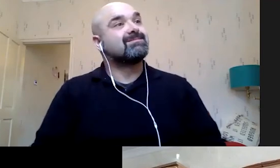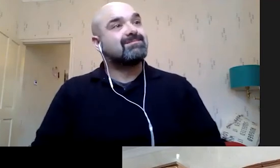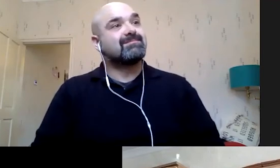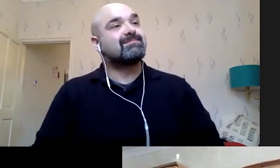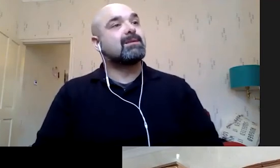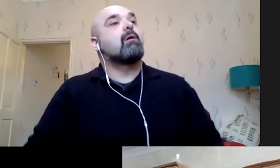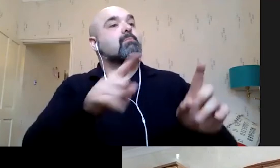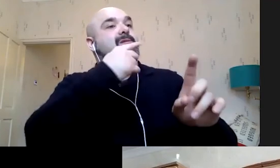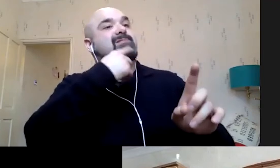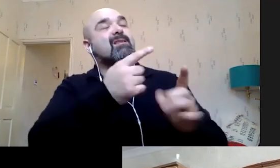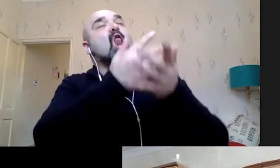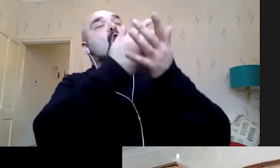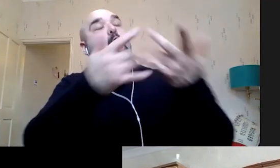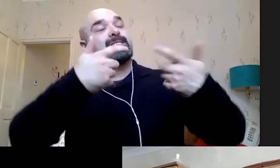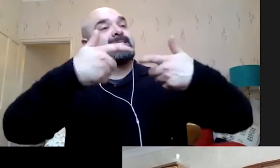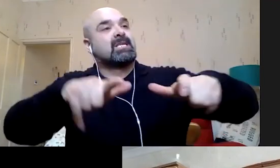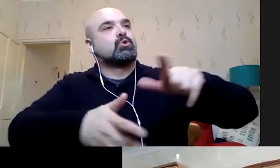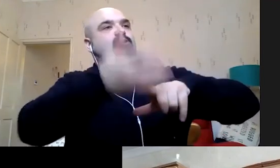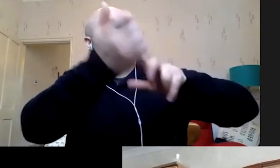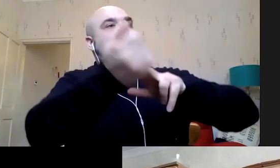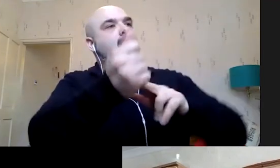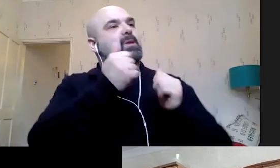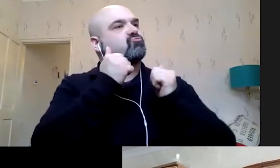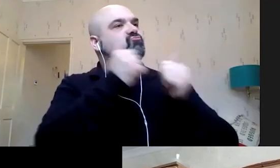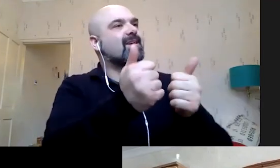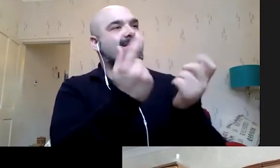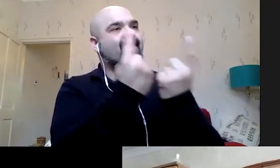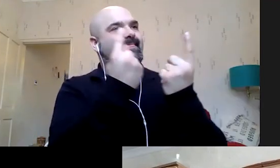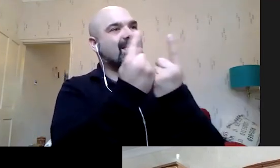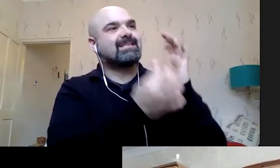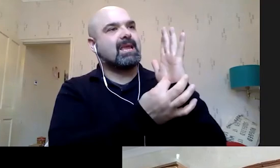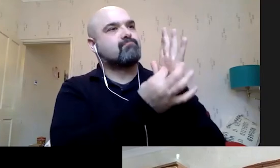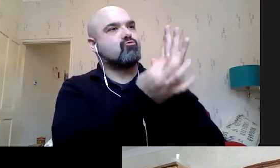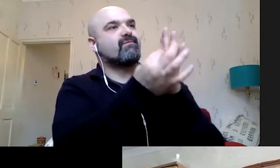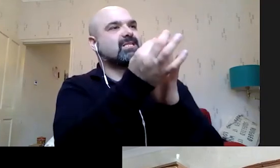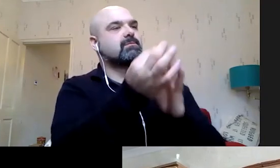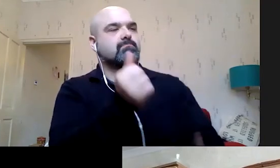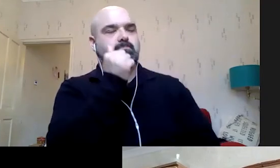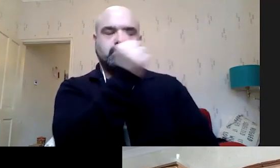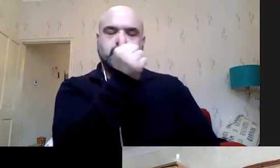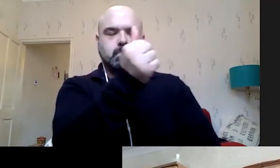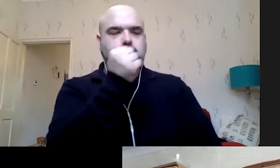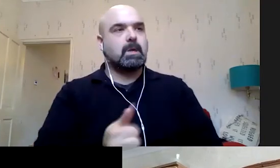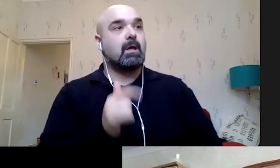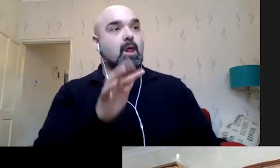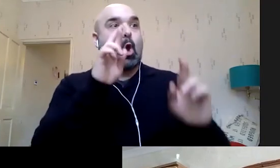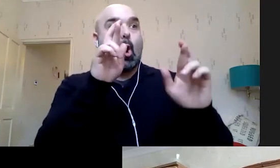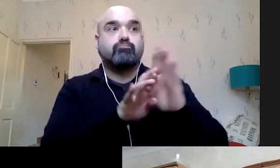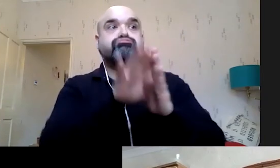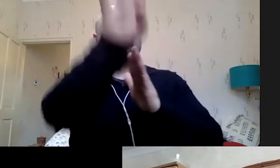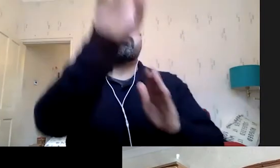said, obviously there's still lots to do, but it's great that things are, you know, things are improving. Let's keep it that